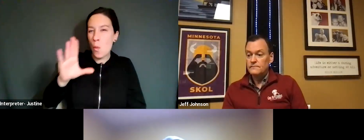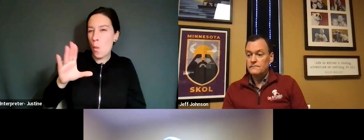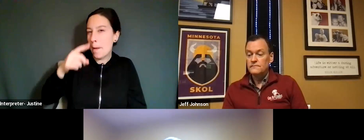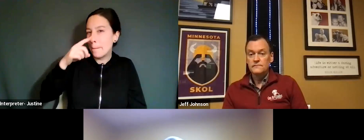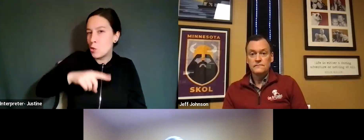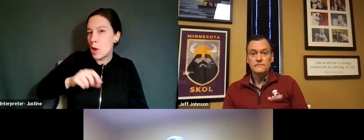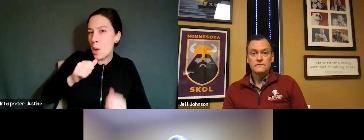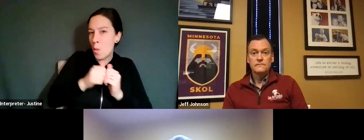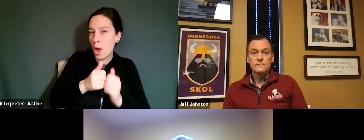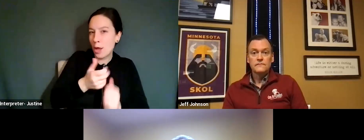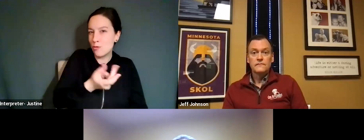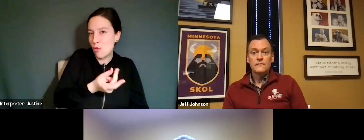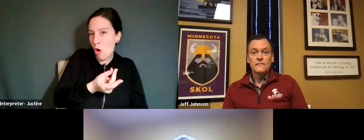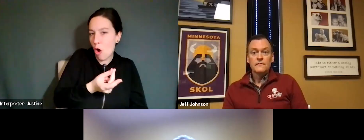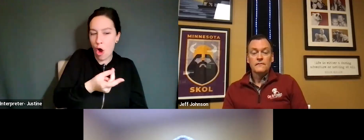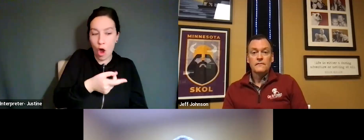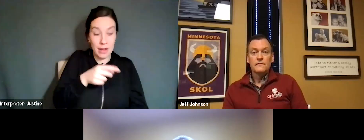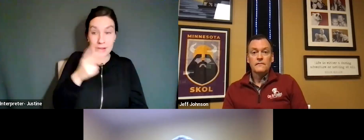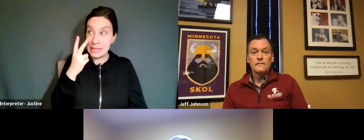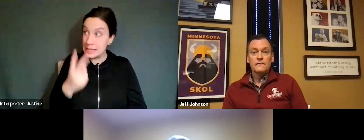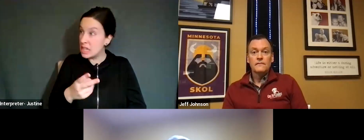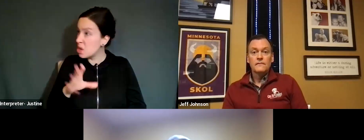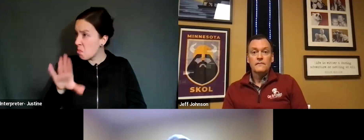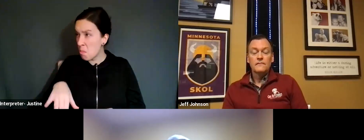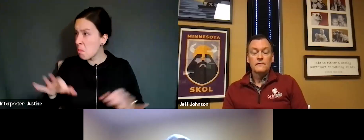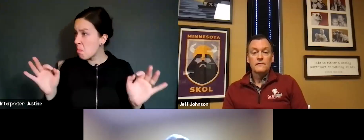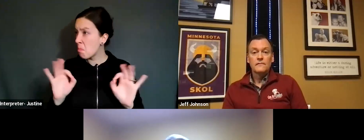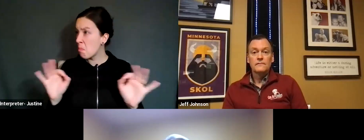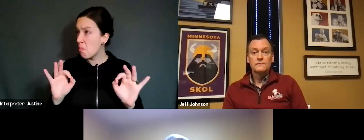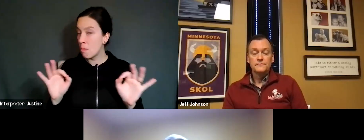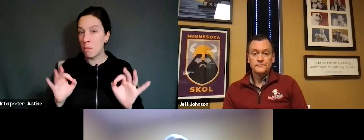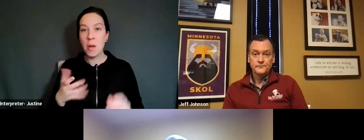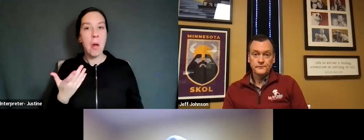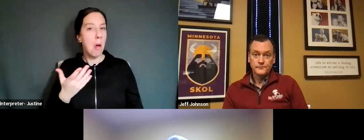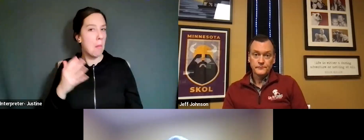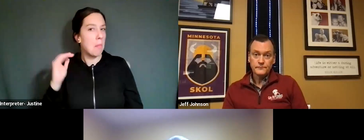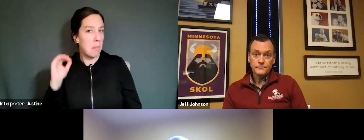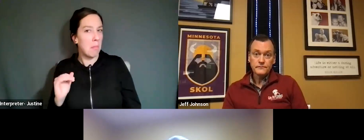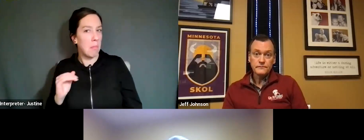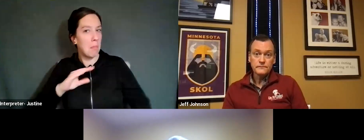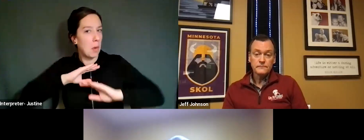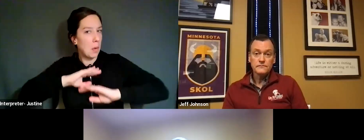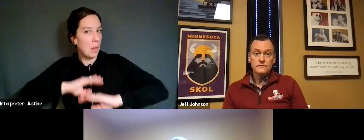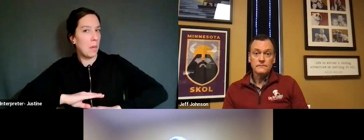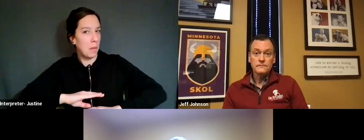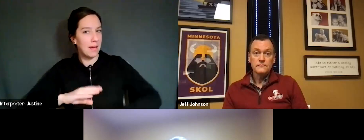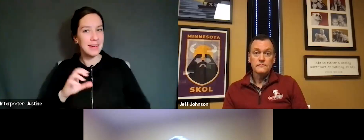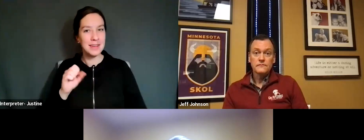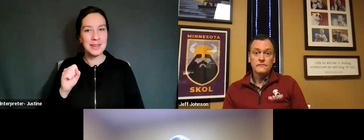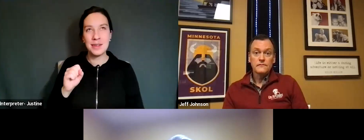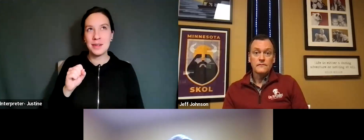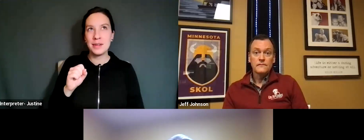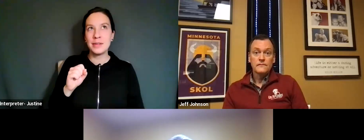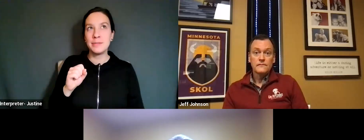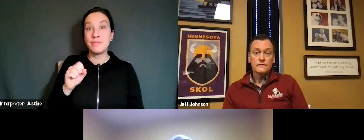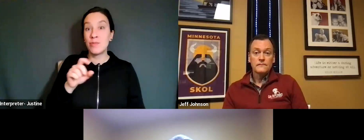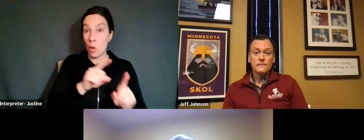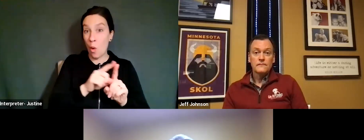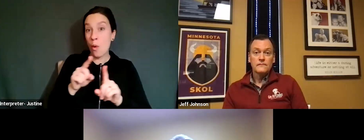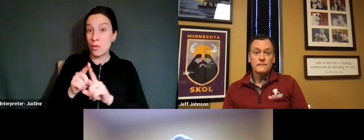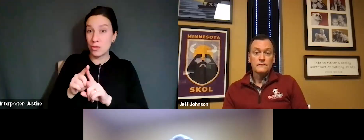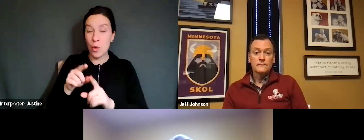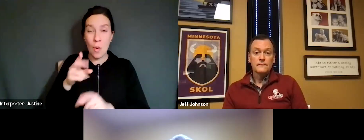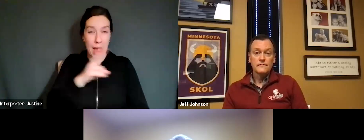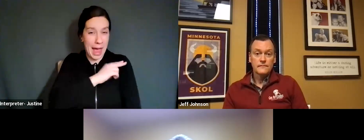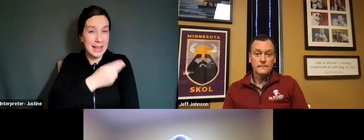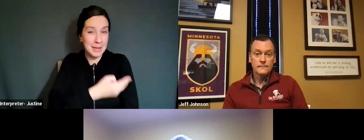not so bad now, we're gonna do this with you. They're utilizing one of the dogs in their daily little television show that they put on at the